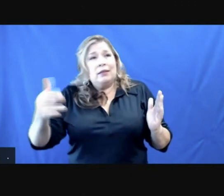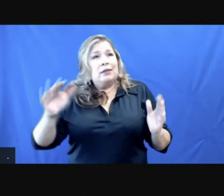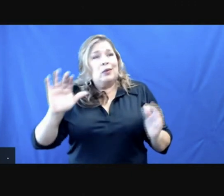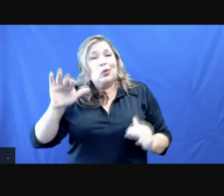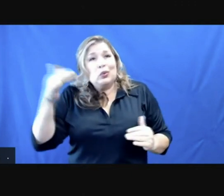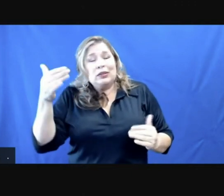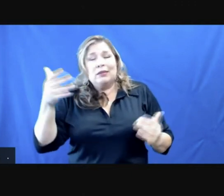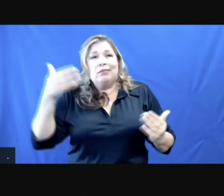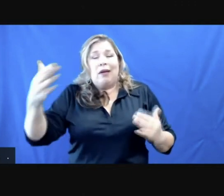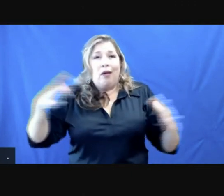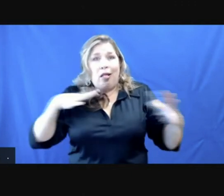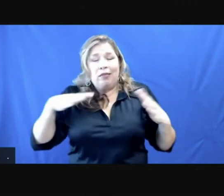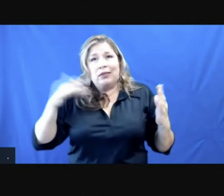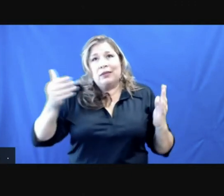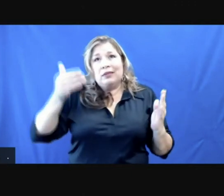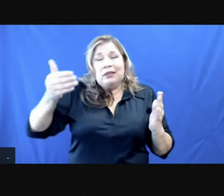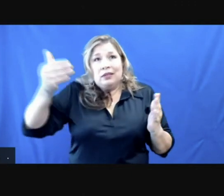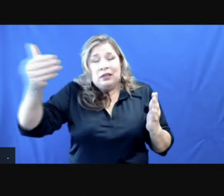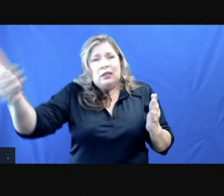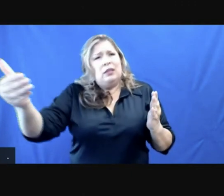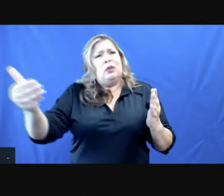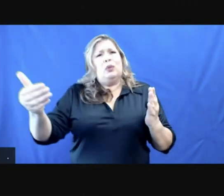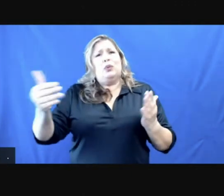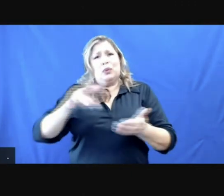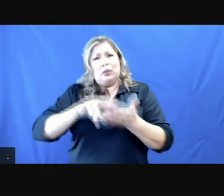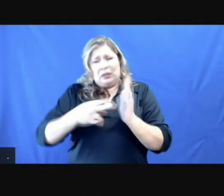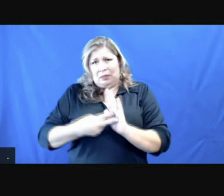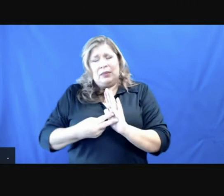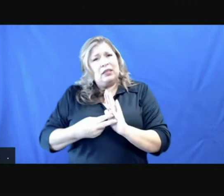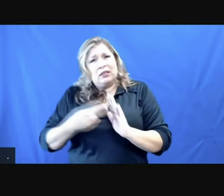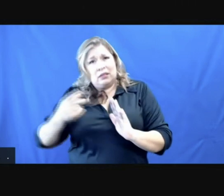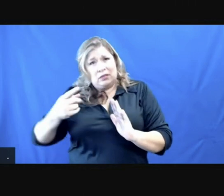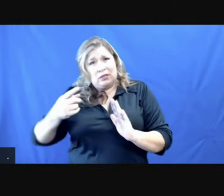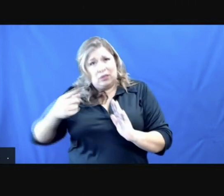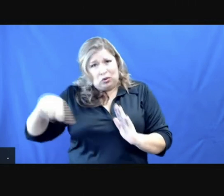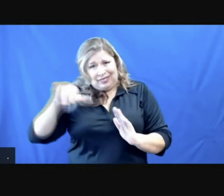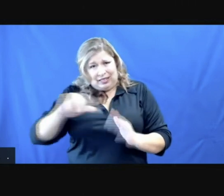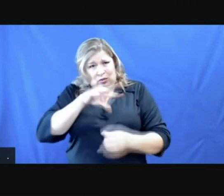factoring into your decision on pumping the brakes now? Thank you.